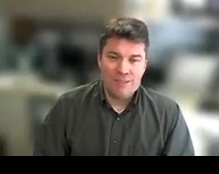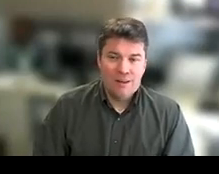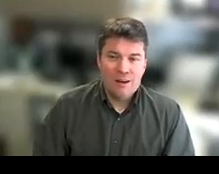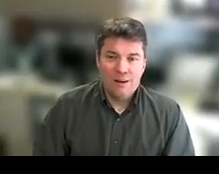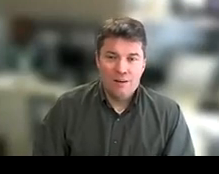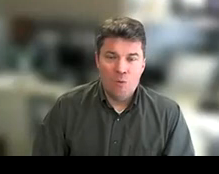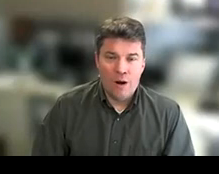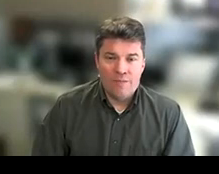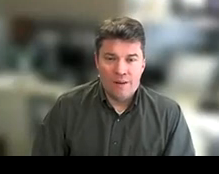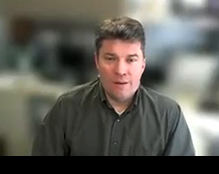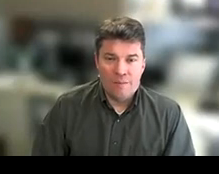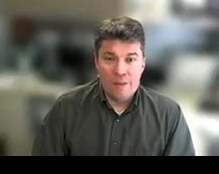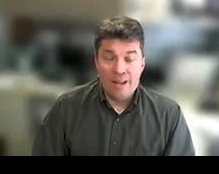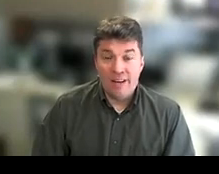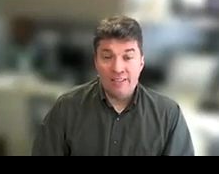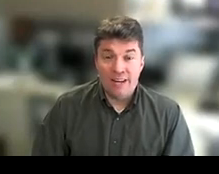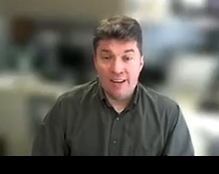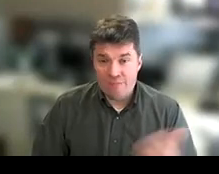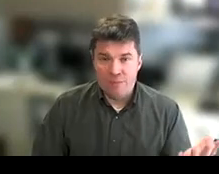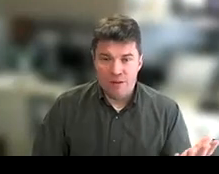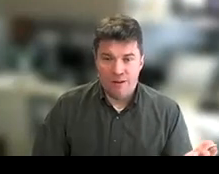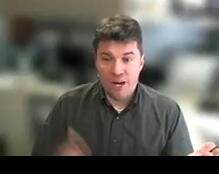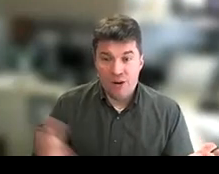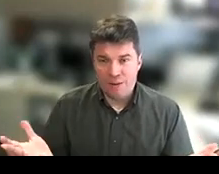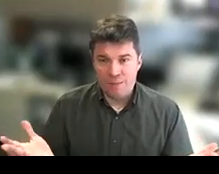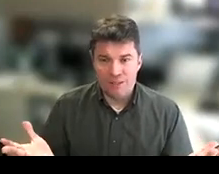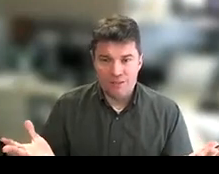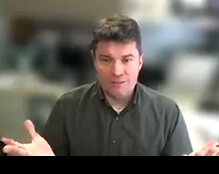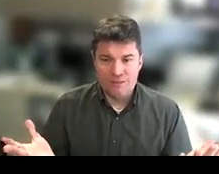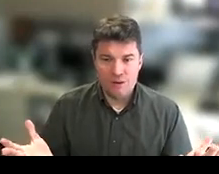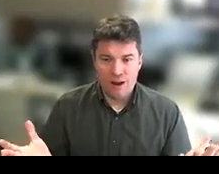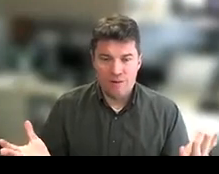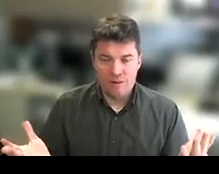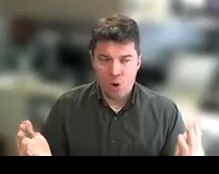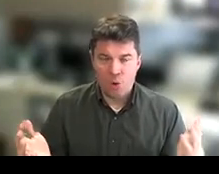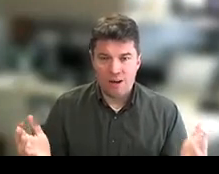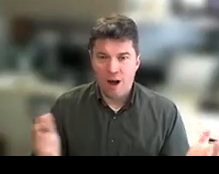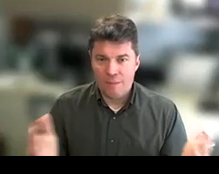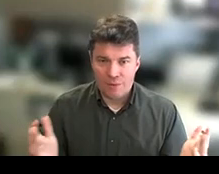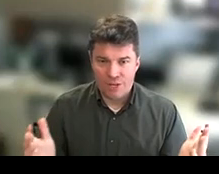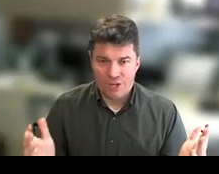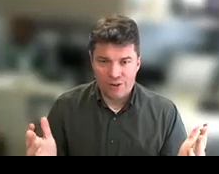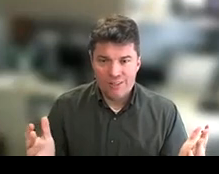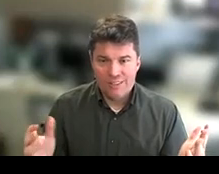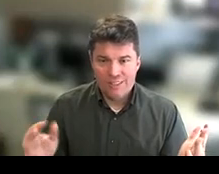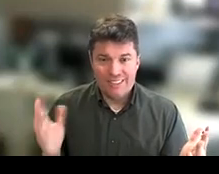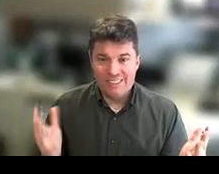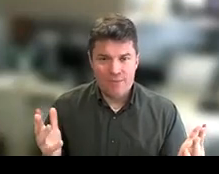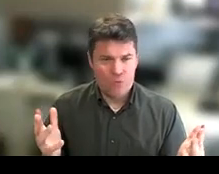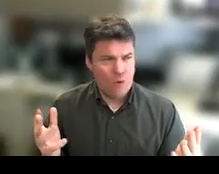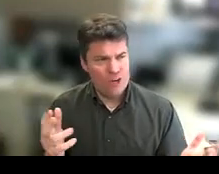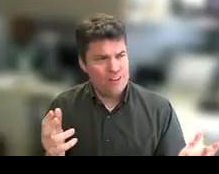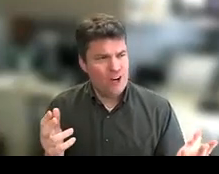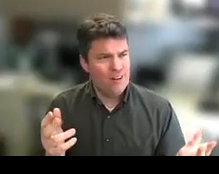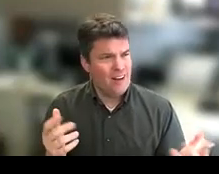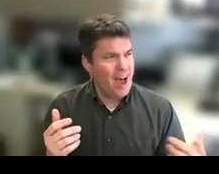that because one of the many things that deaf people and hearing people notice in common with each other is